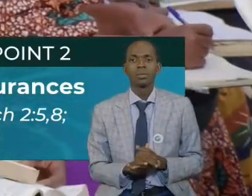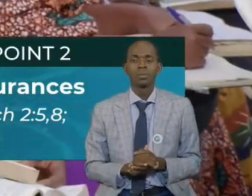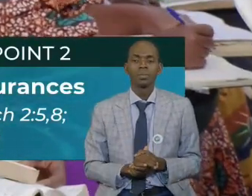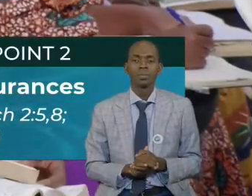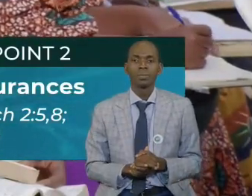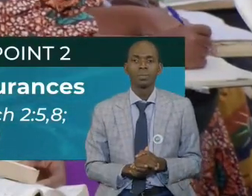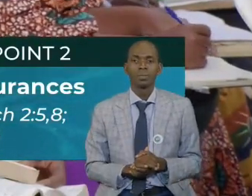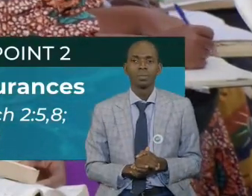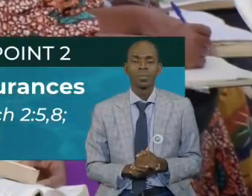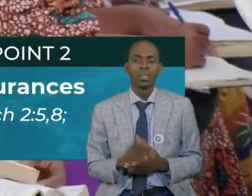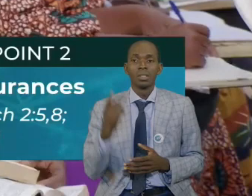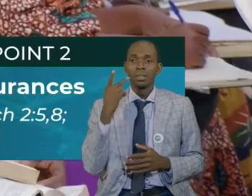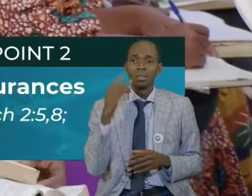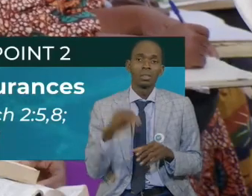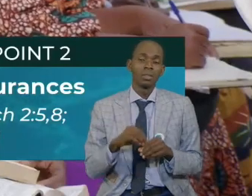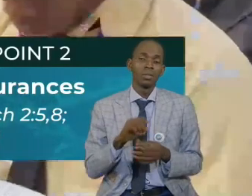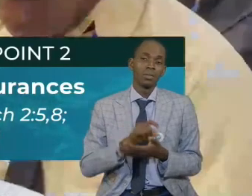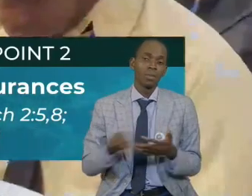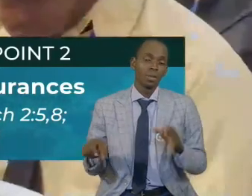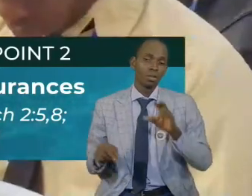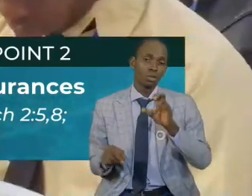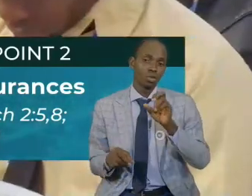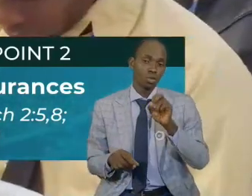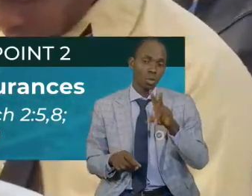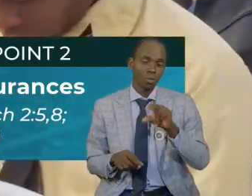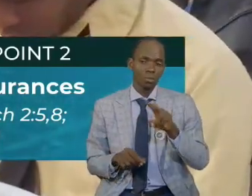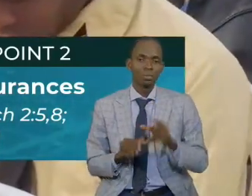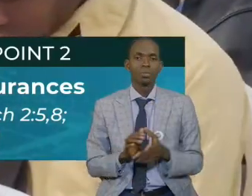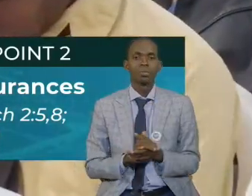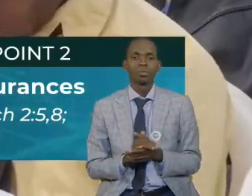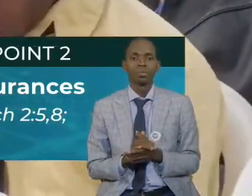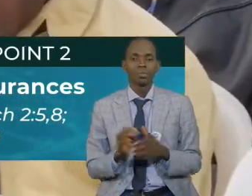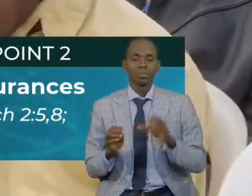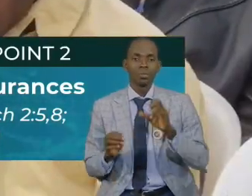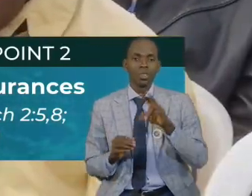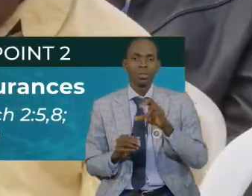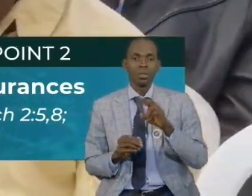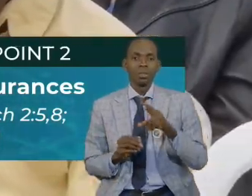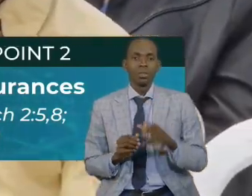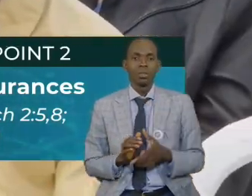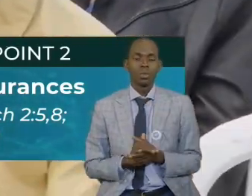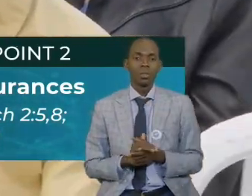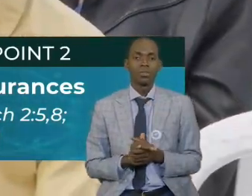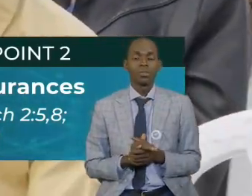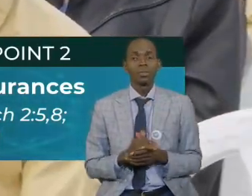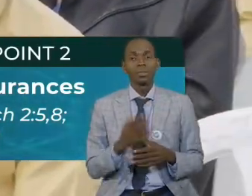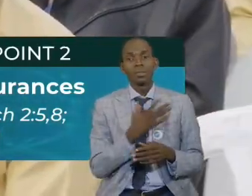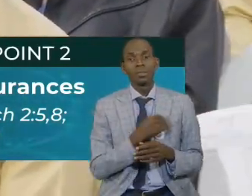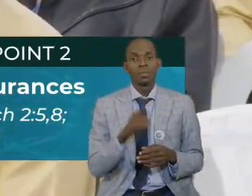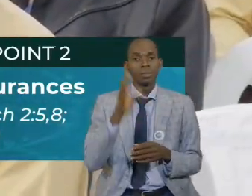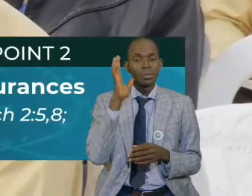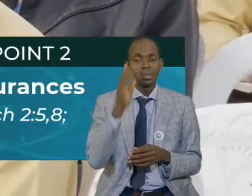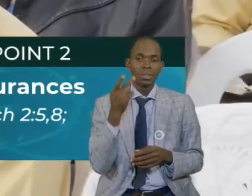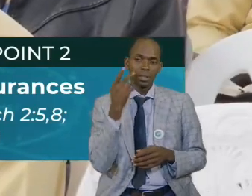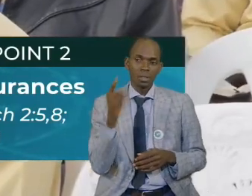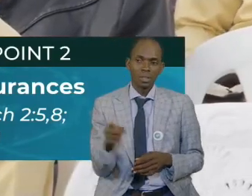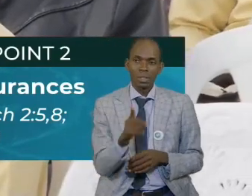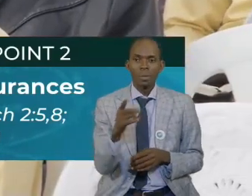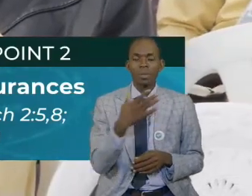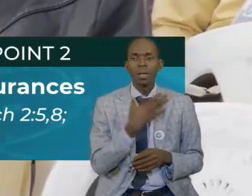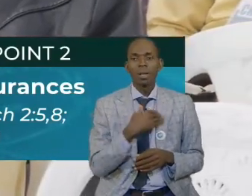Look at verse 12. In verse 12 it says, thou shalt seek them and shalt not find